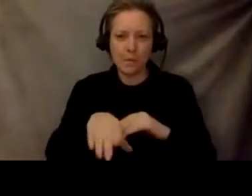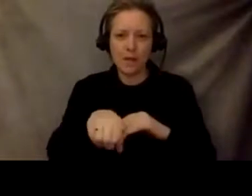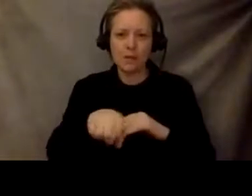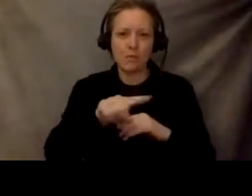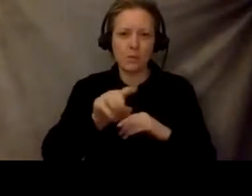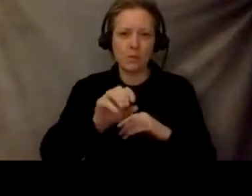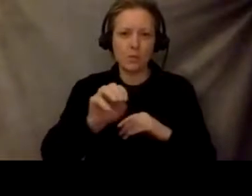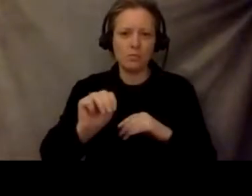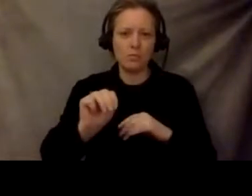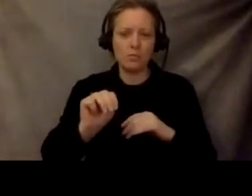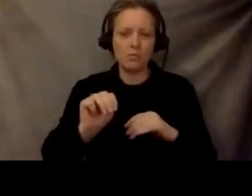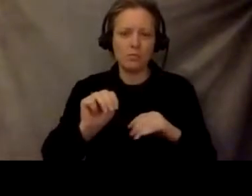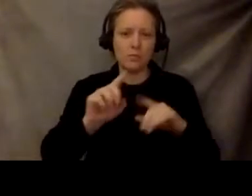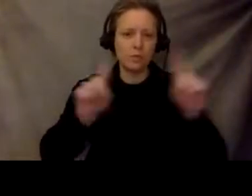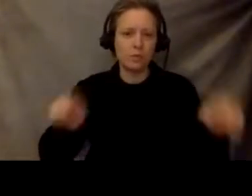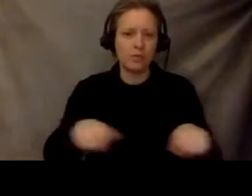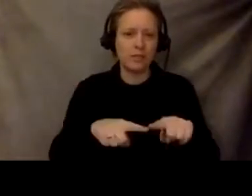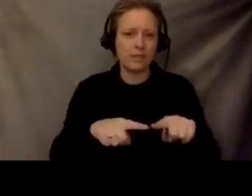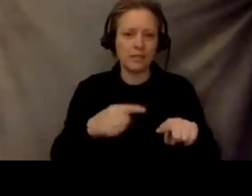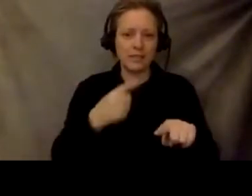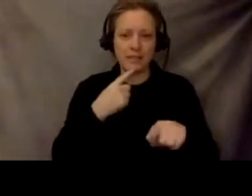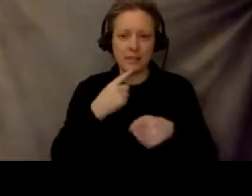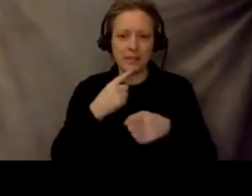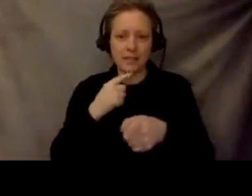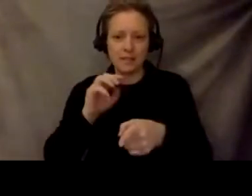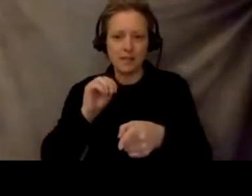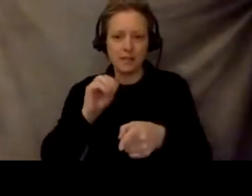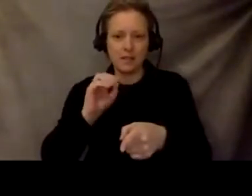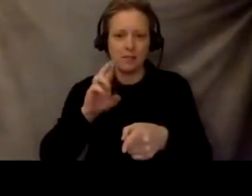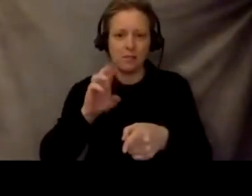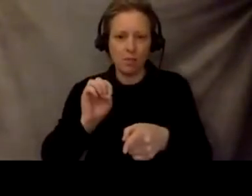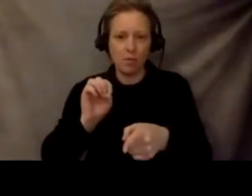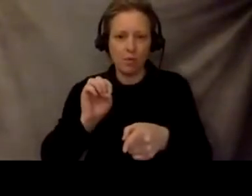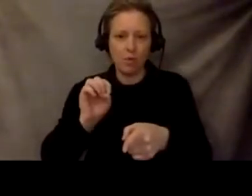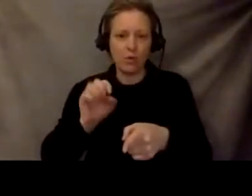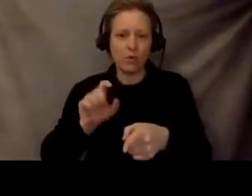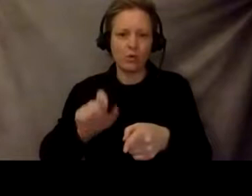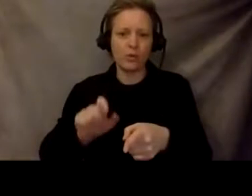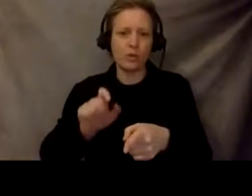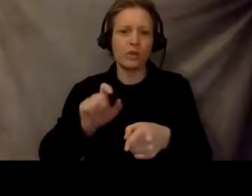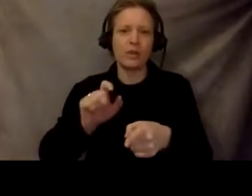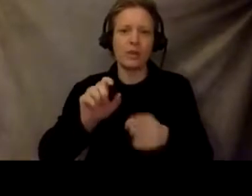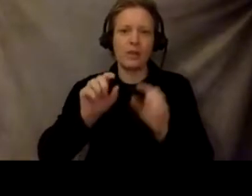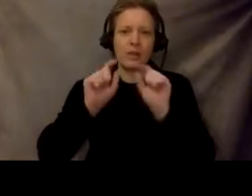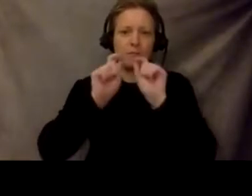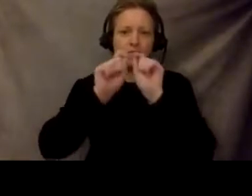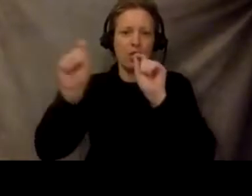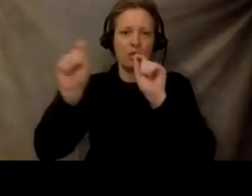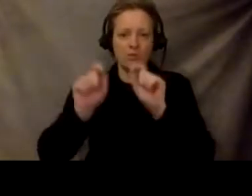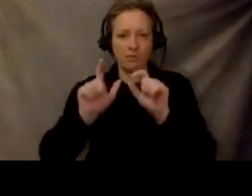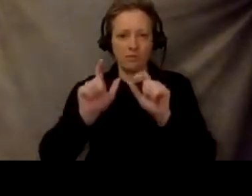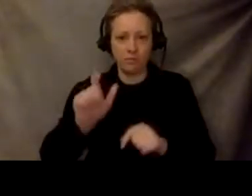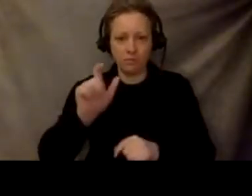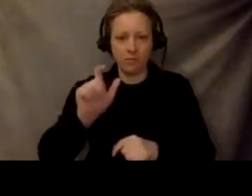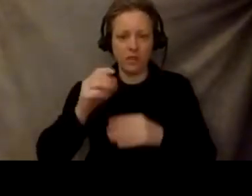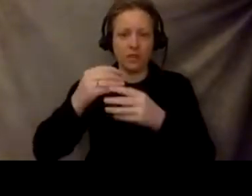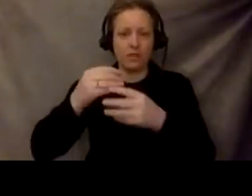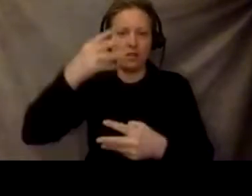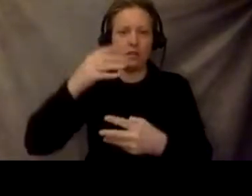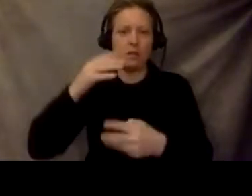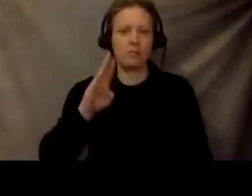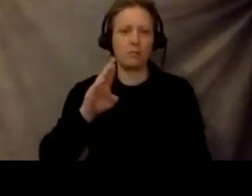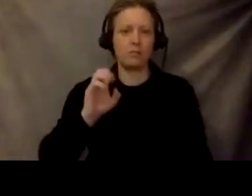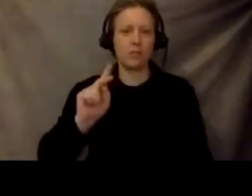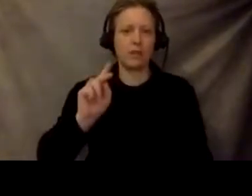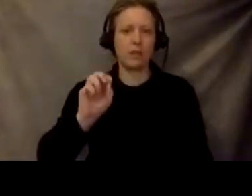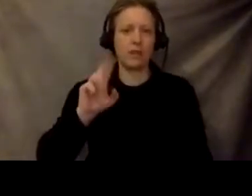more, which has the 3 dots. And if you click more and then you click breakout rooms, you can reassign yourself.